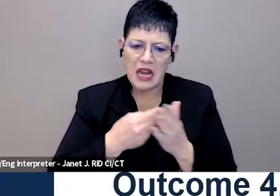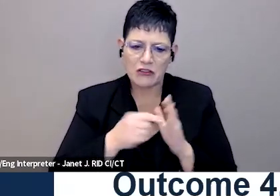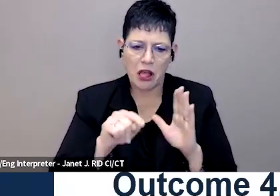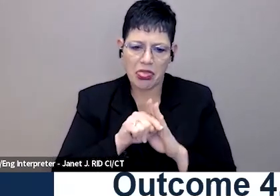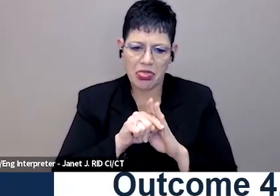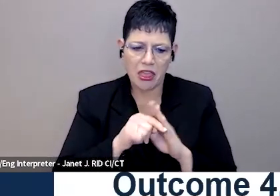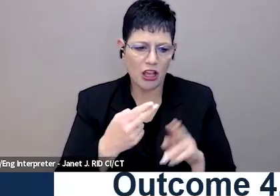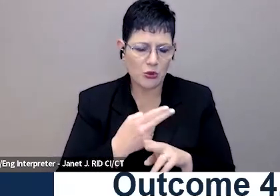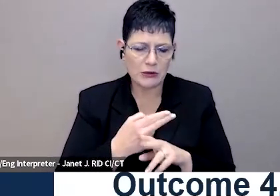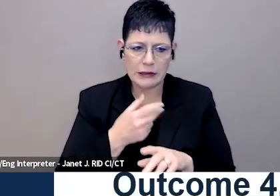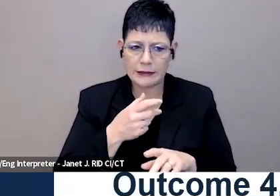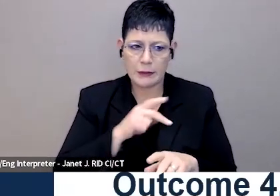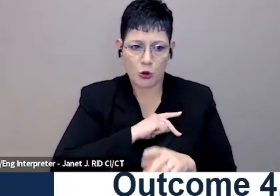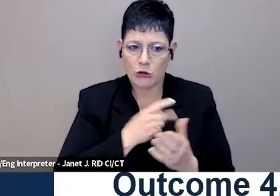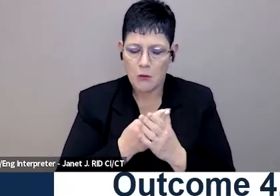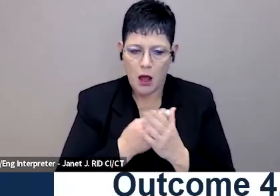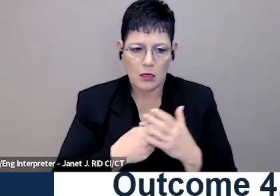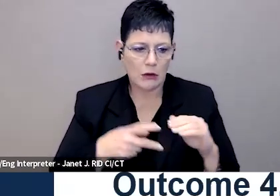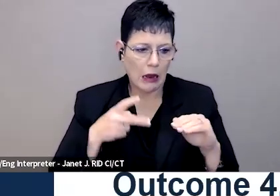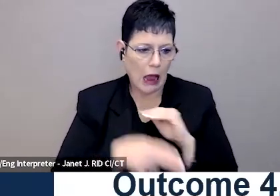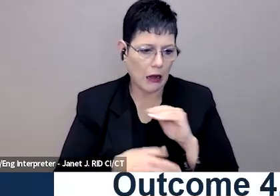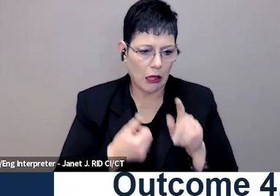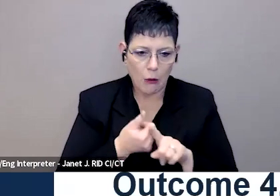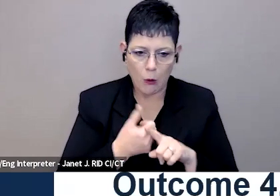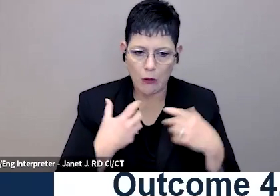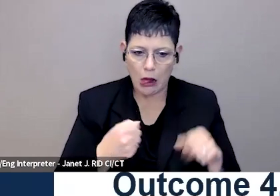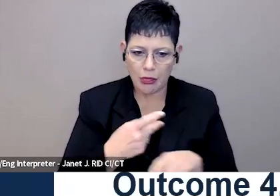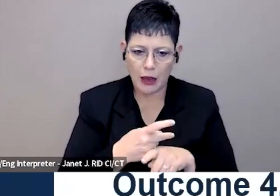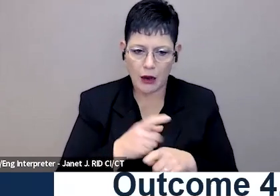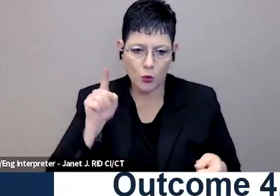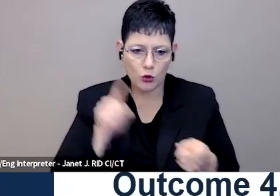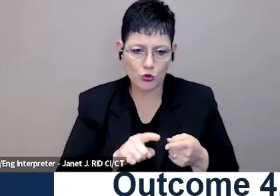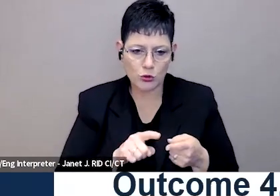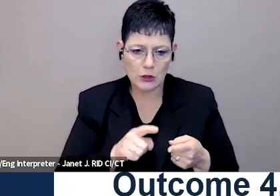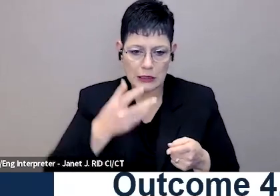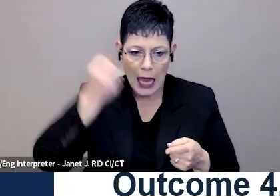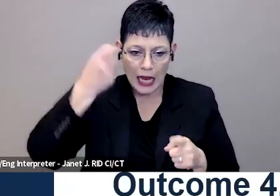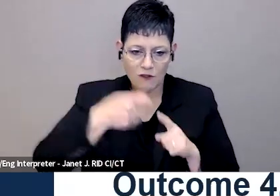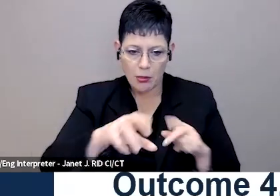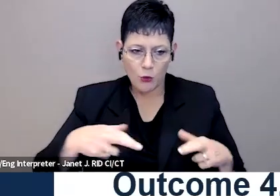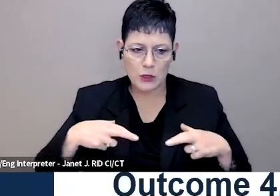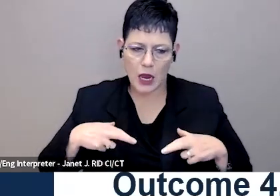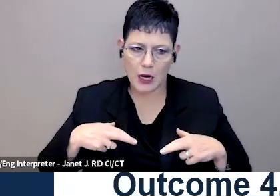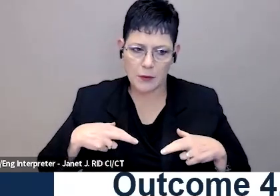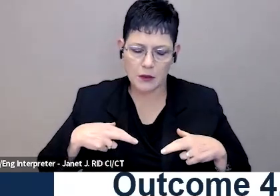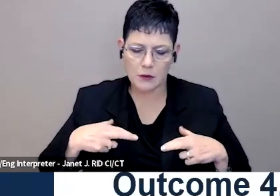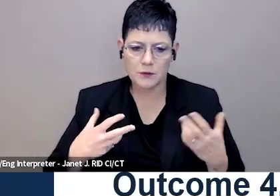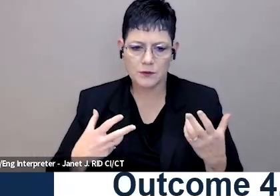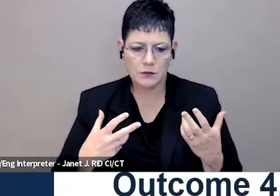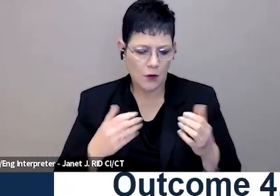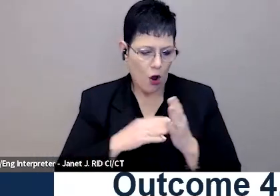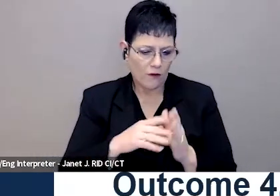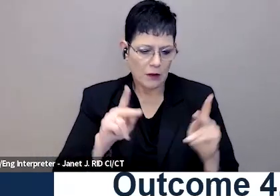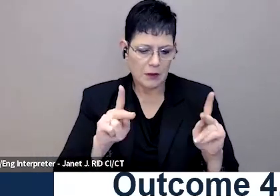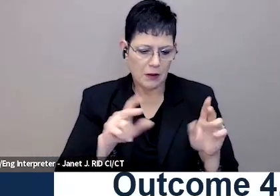their personal savings, cutting personal health care spending, reducing retirement savings. And too often, family caregivers leave the